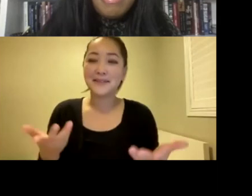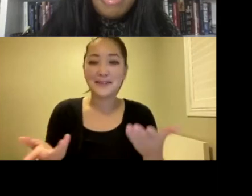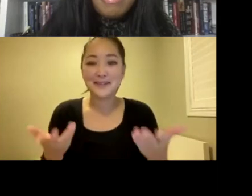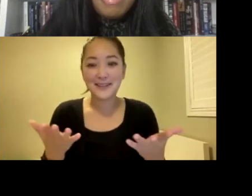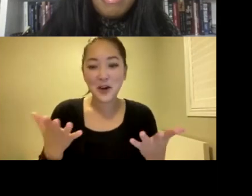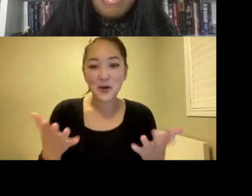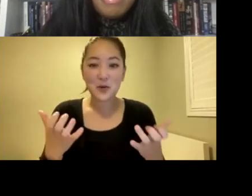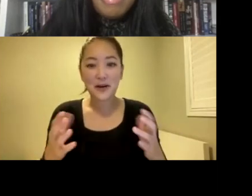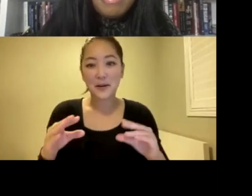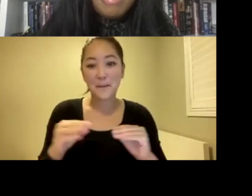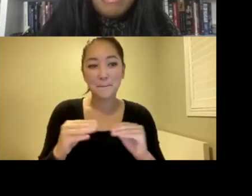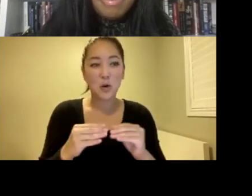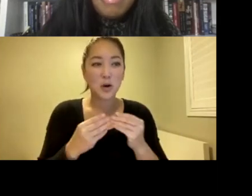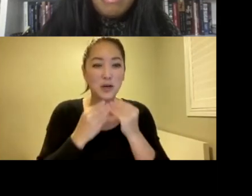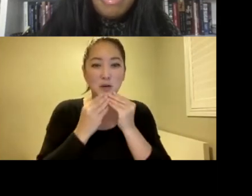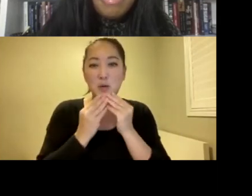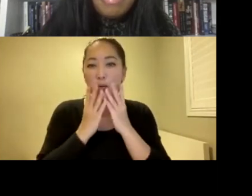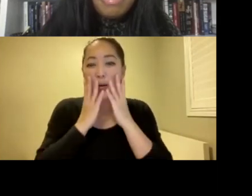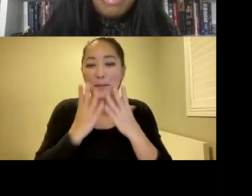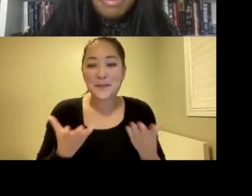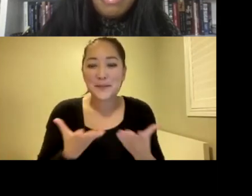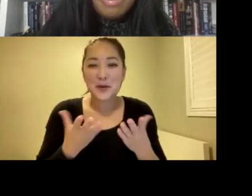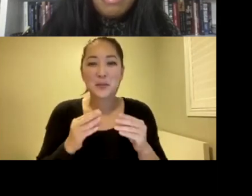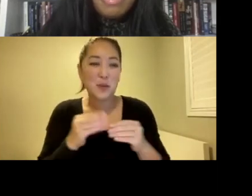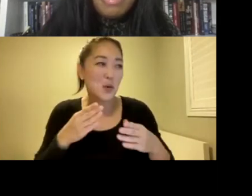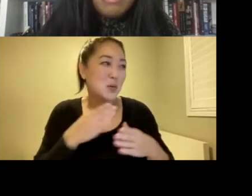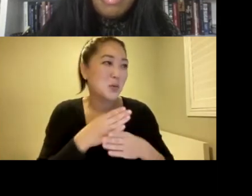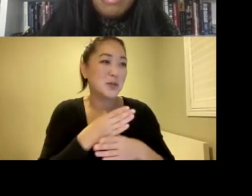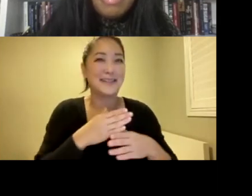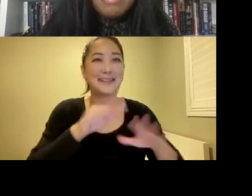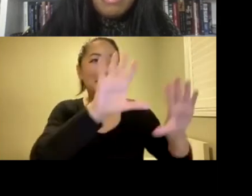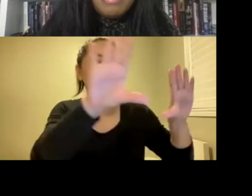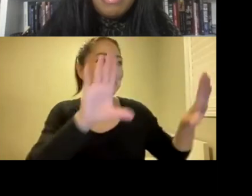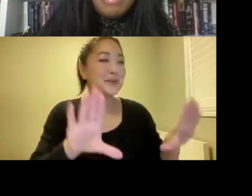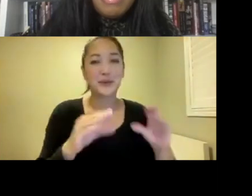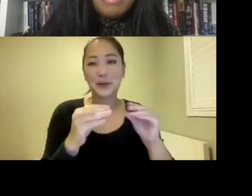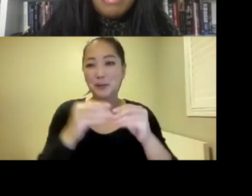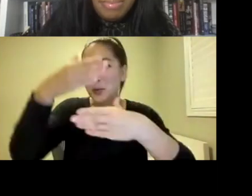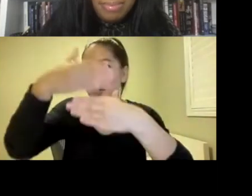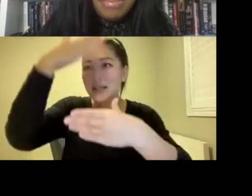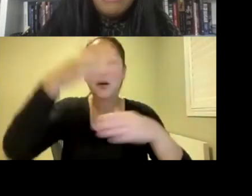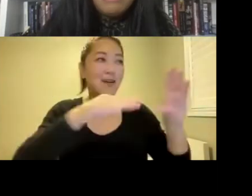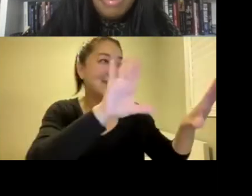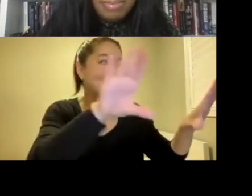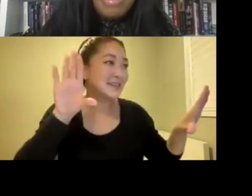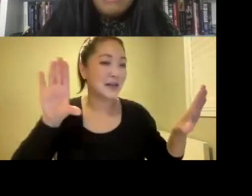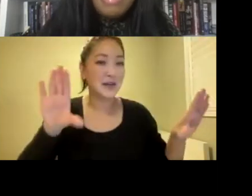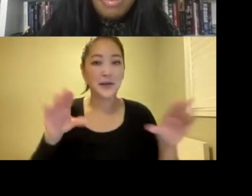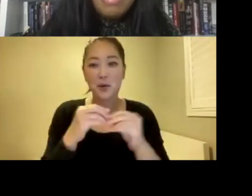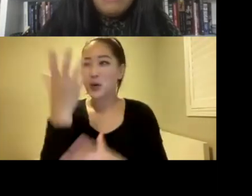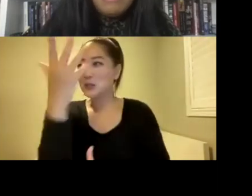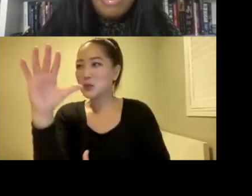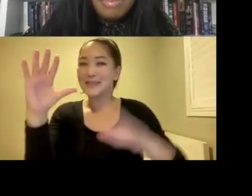know, more warmth and more wood, more windows, more trees, more, yeah, I don't know. It's